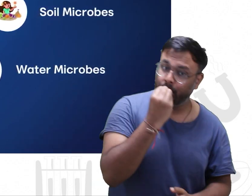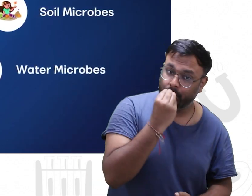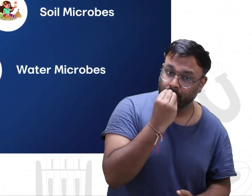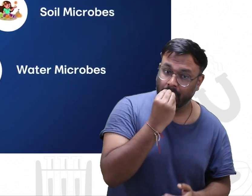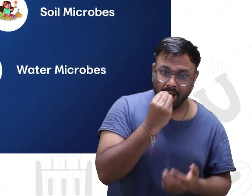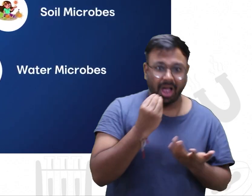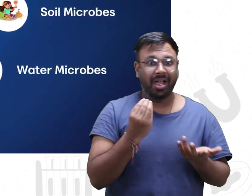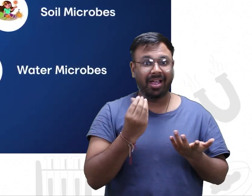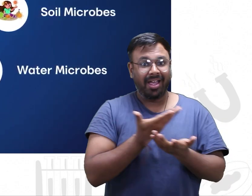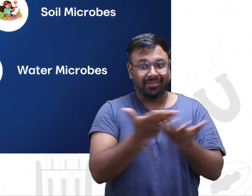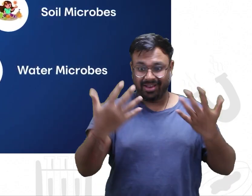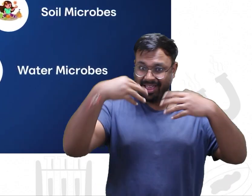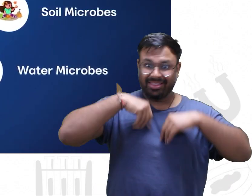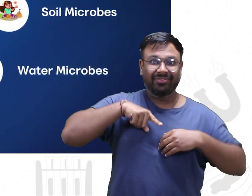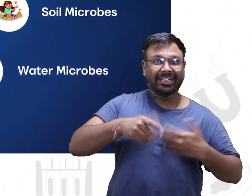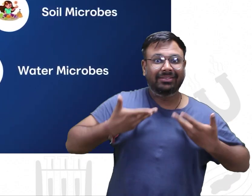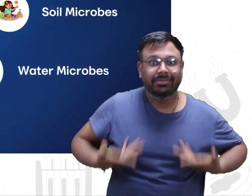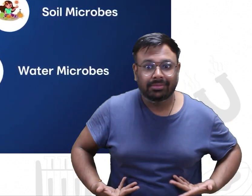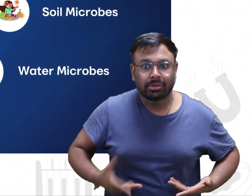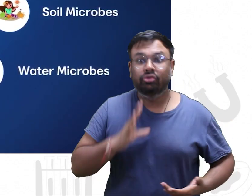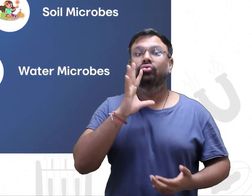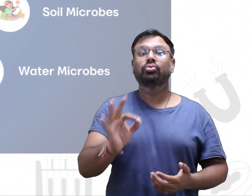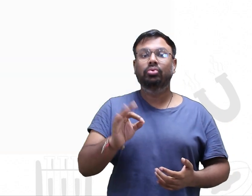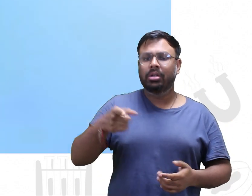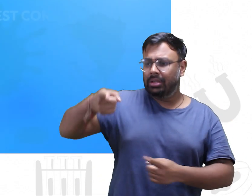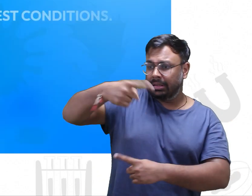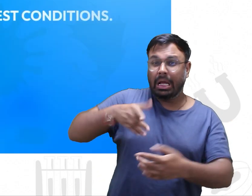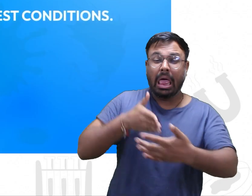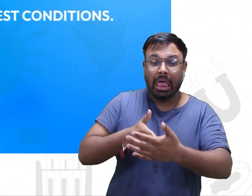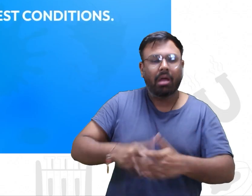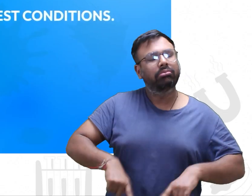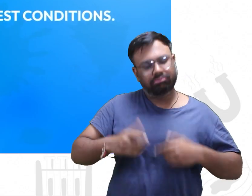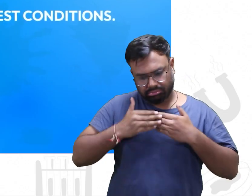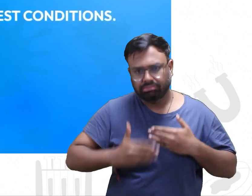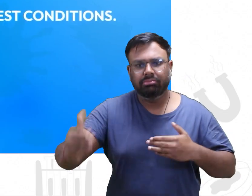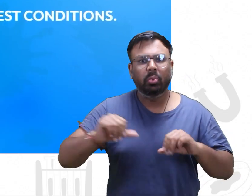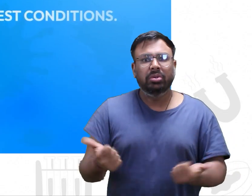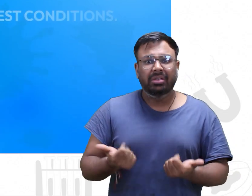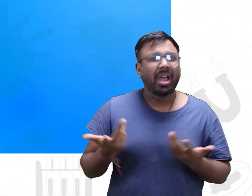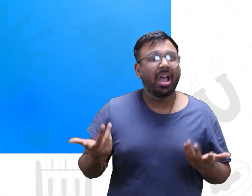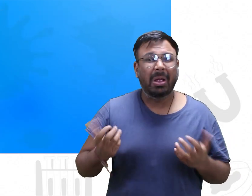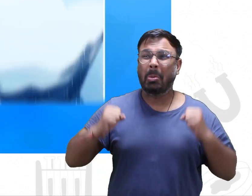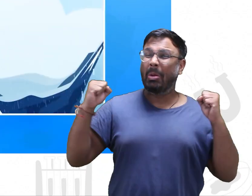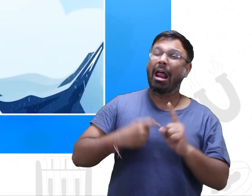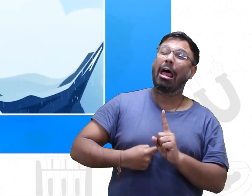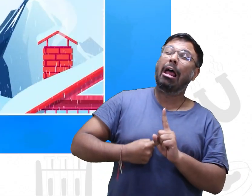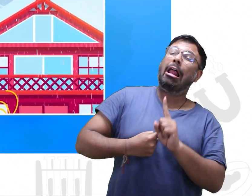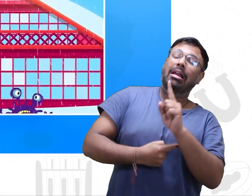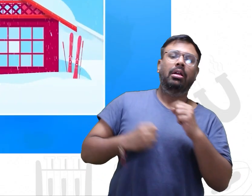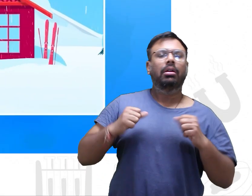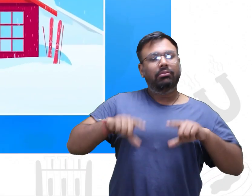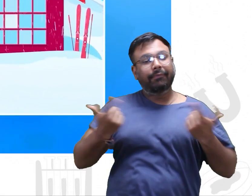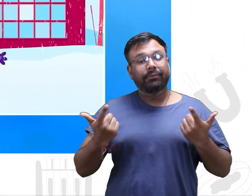water we drink, the air we breathe, the food we eat, and inside us too. In fact, they can live in the harshest conditions. They can